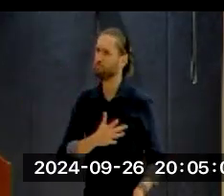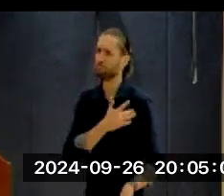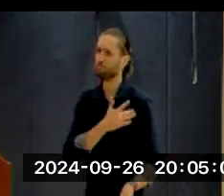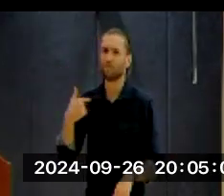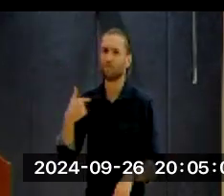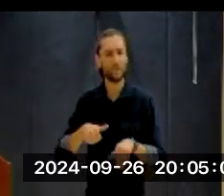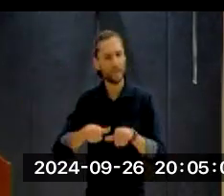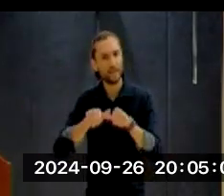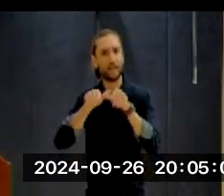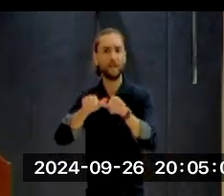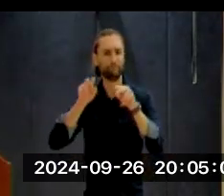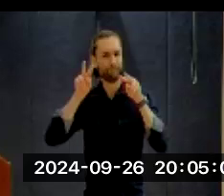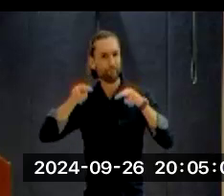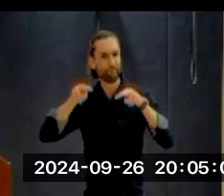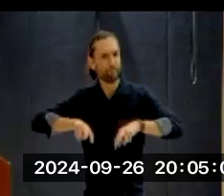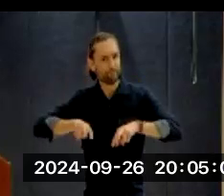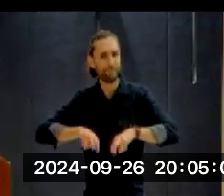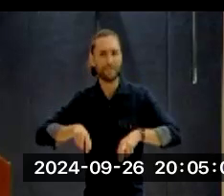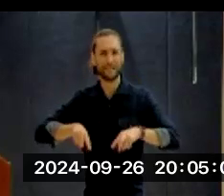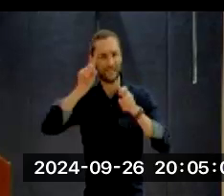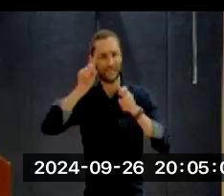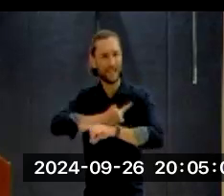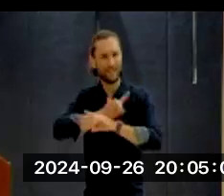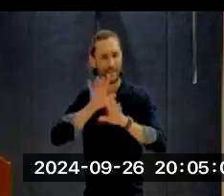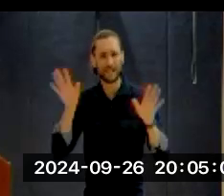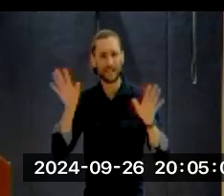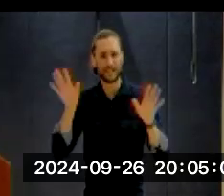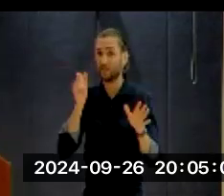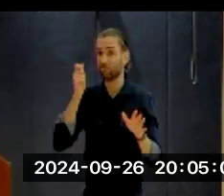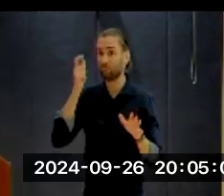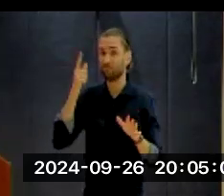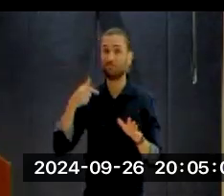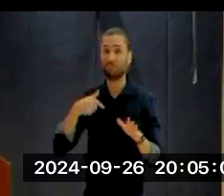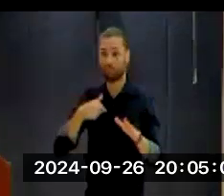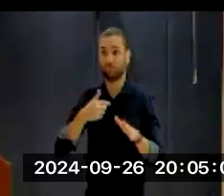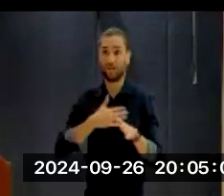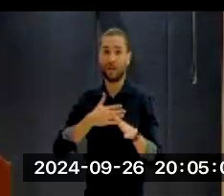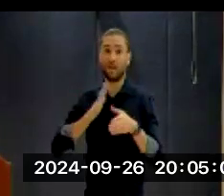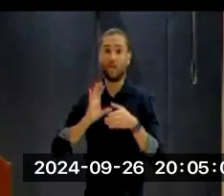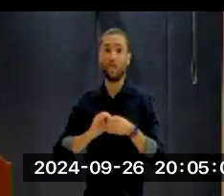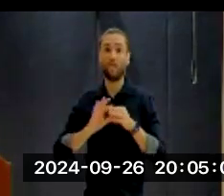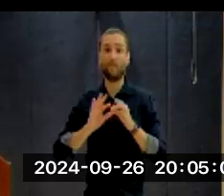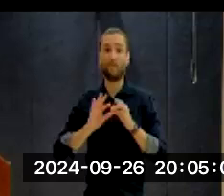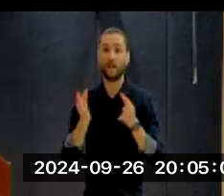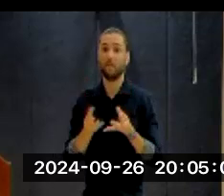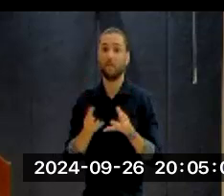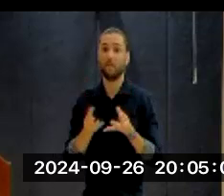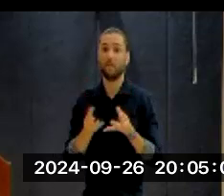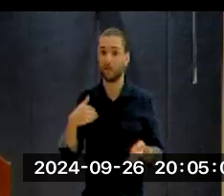at this. This is devastating. And I say that as someone whose own family had disabled